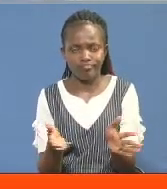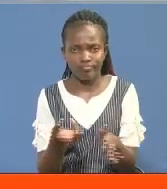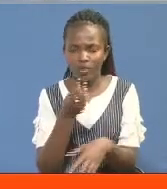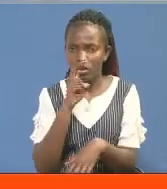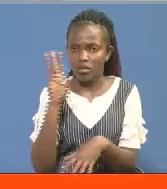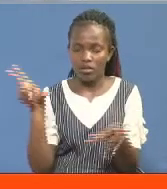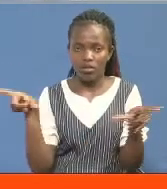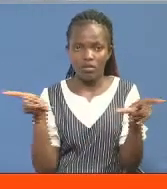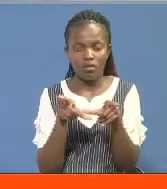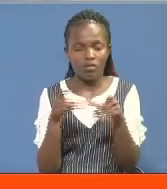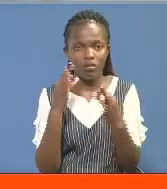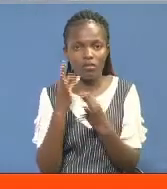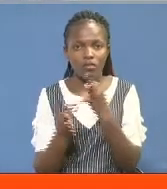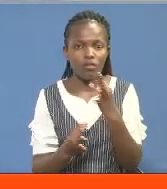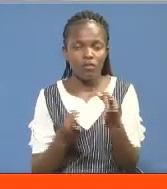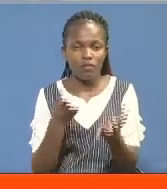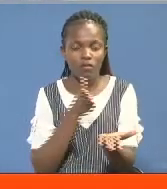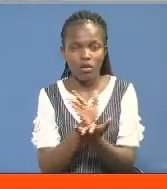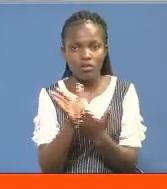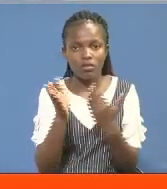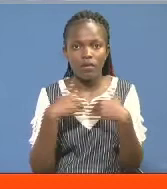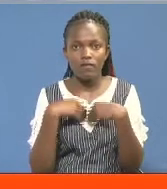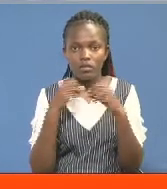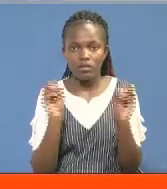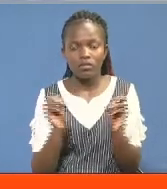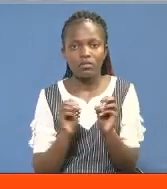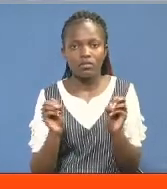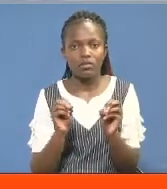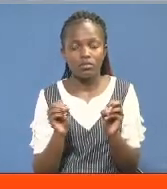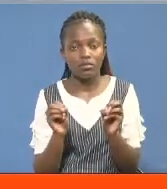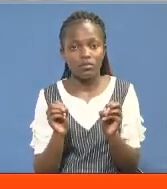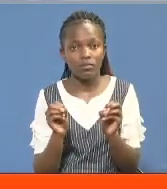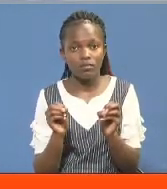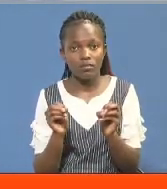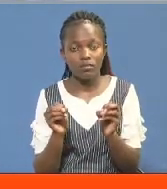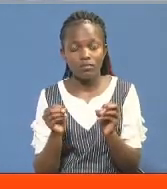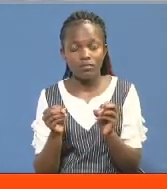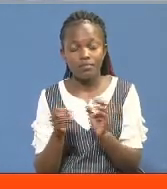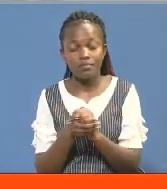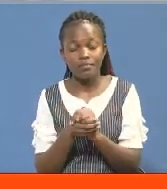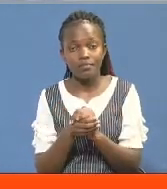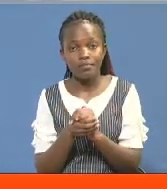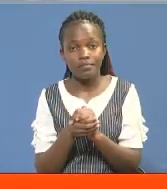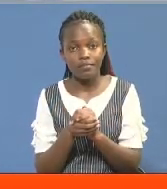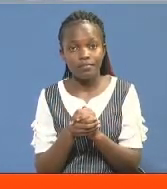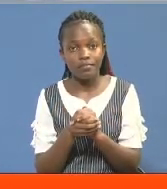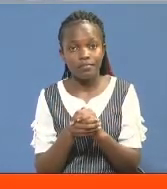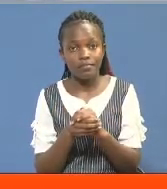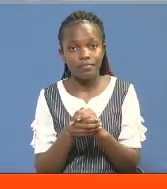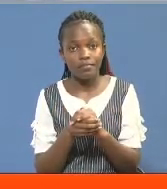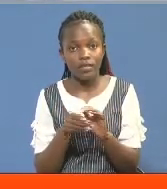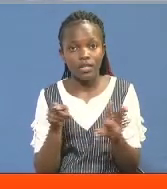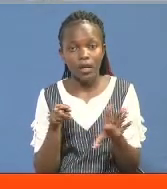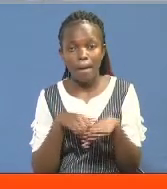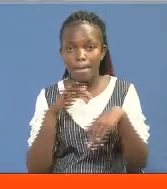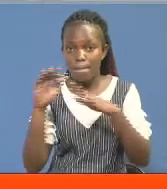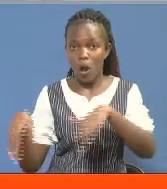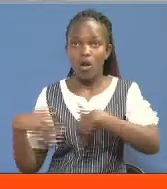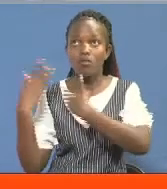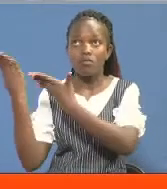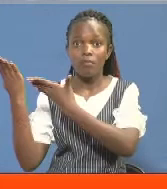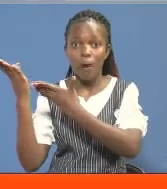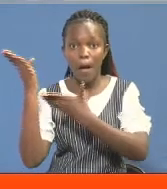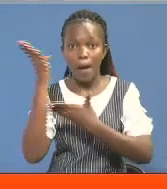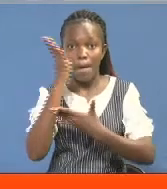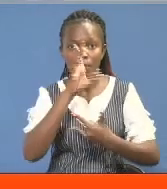look at the document if they have no right to alter certain sections in the proposed bill? So I